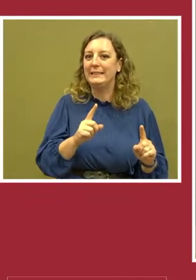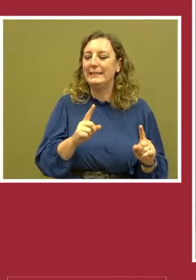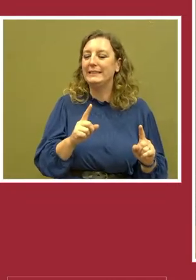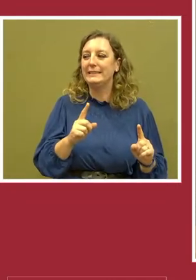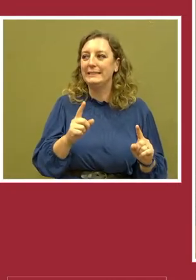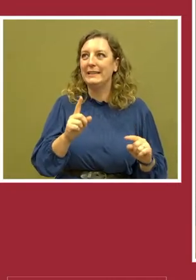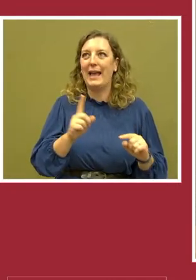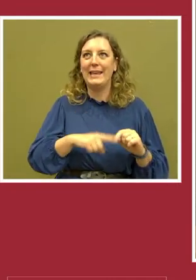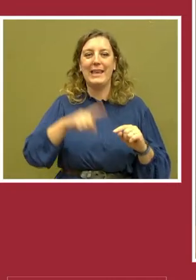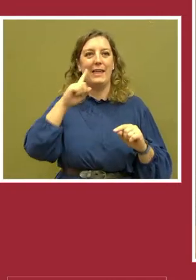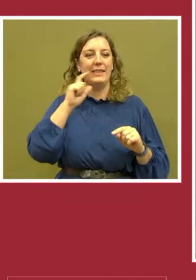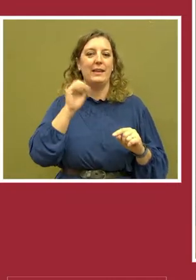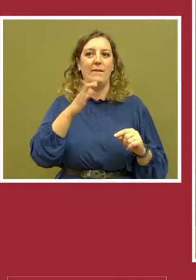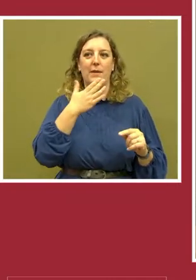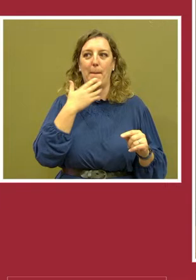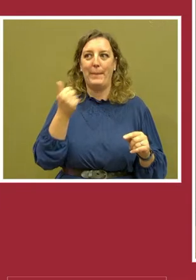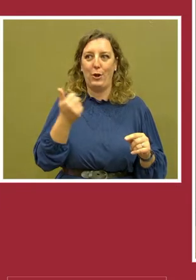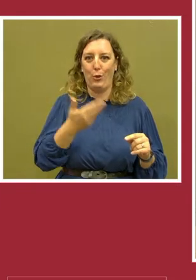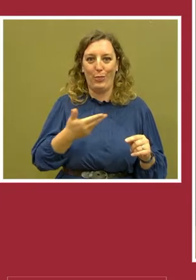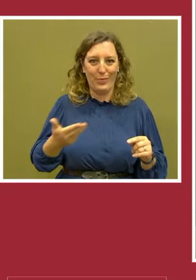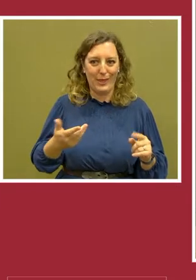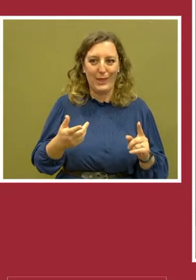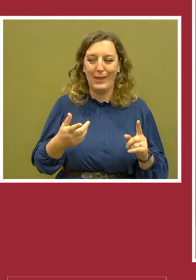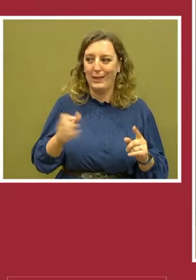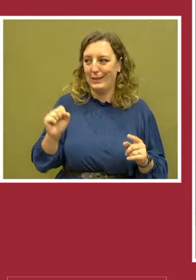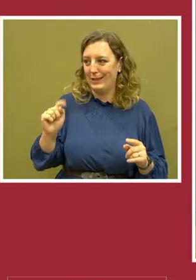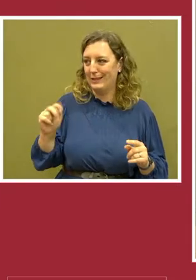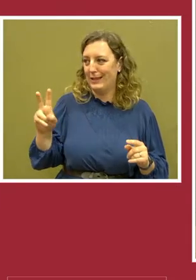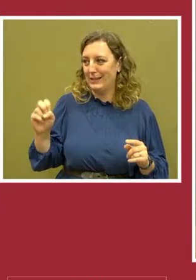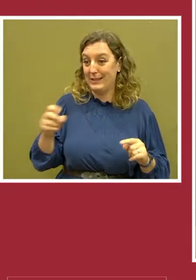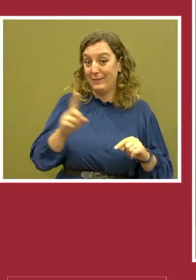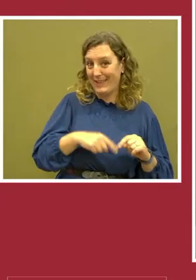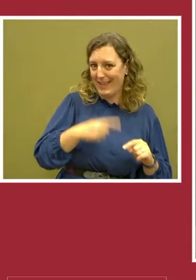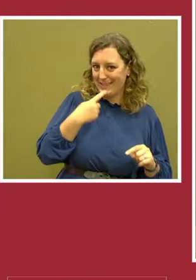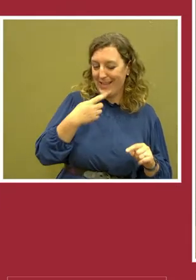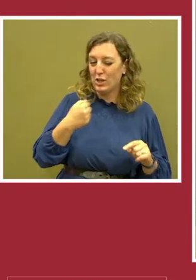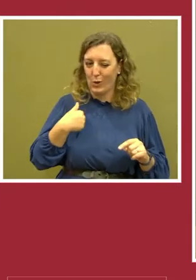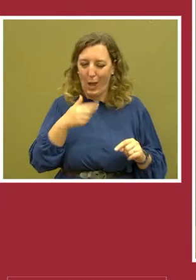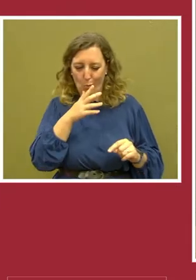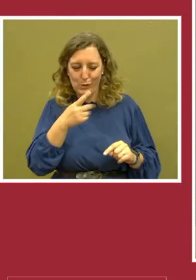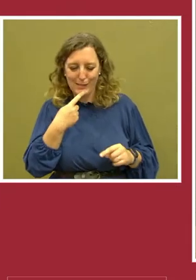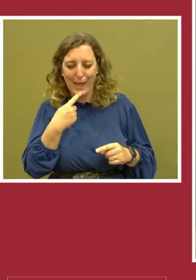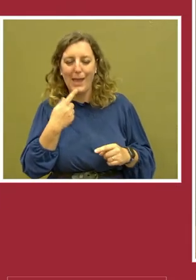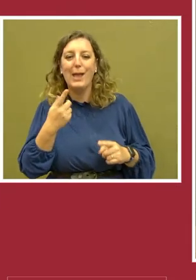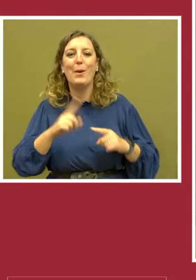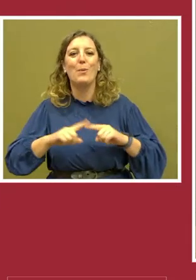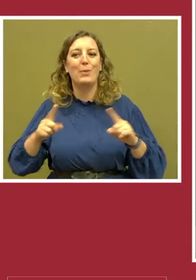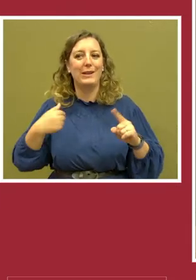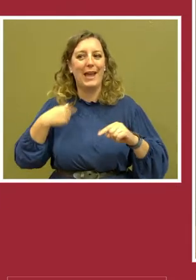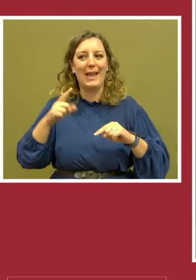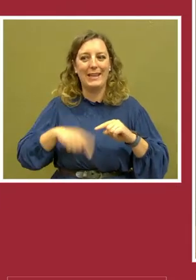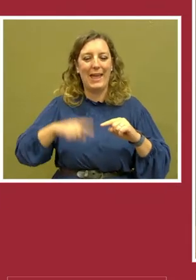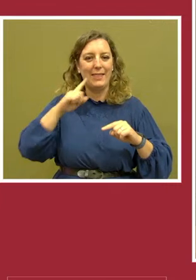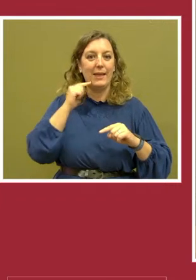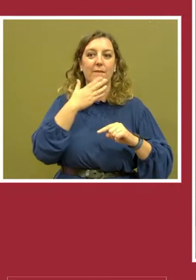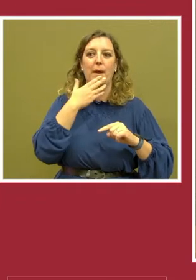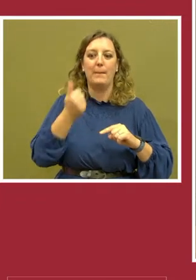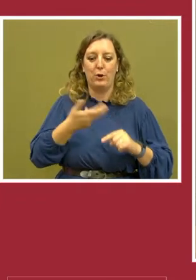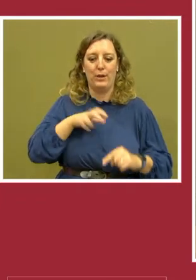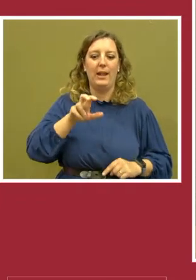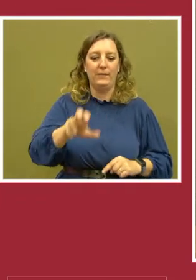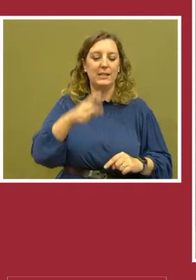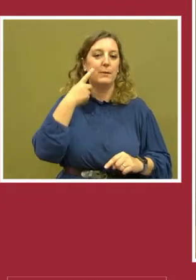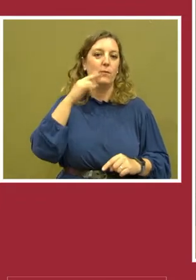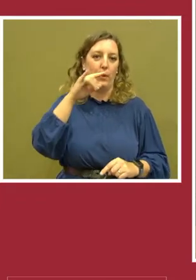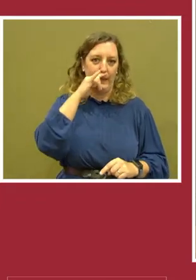I can't think of a better thing to and Steve can't say this, so I'm going to, I can't think of a better investment for